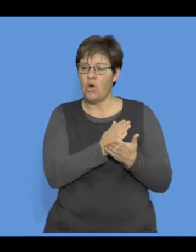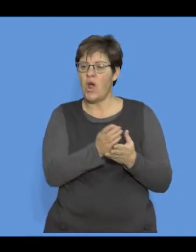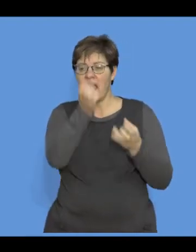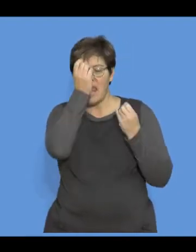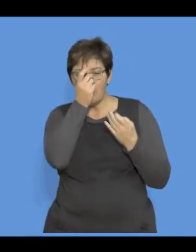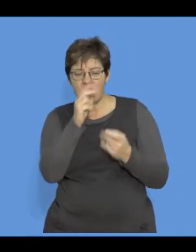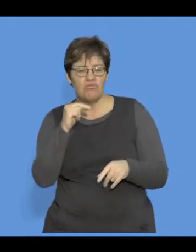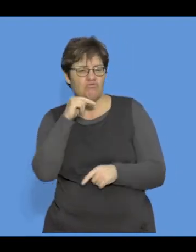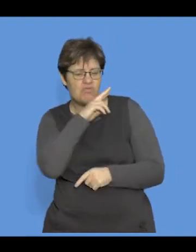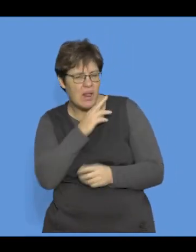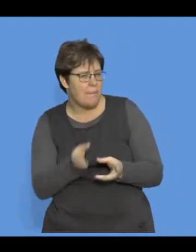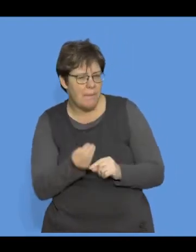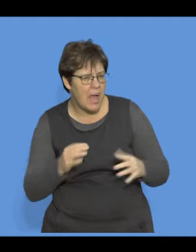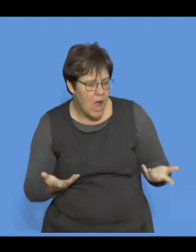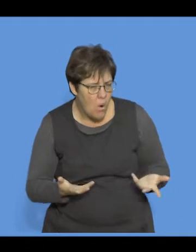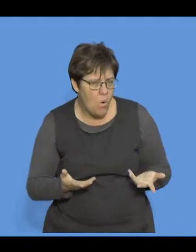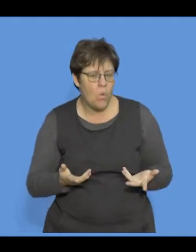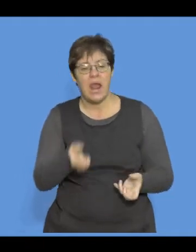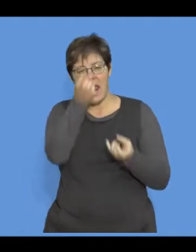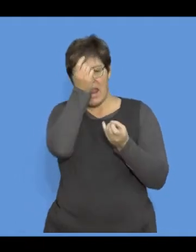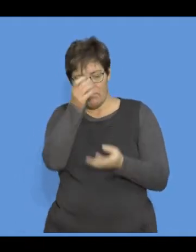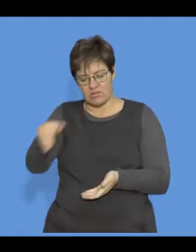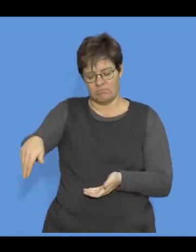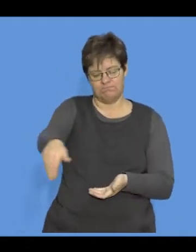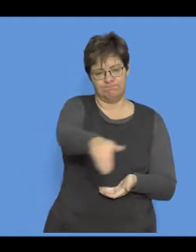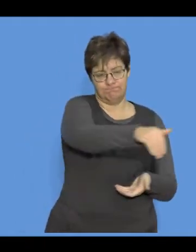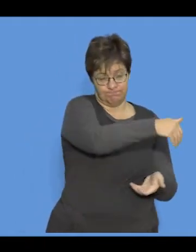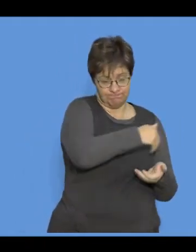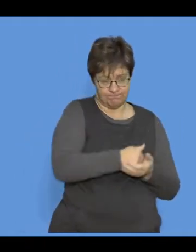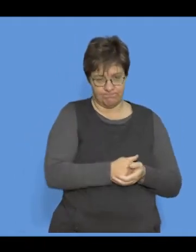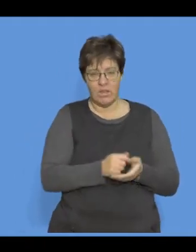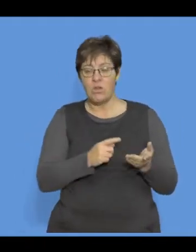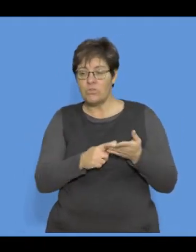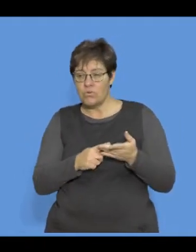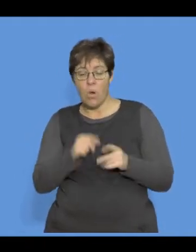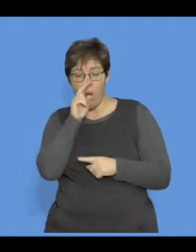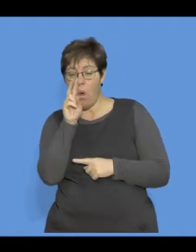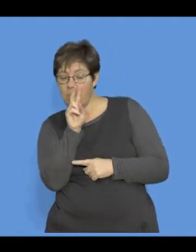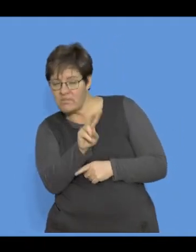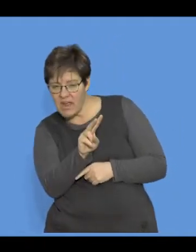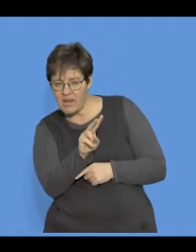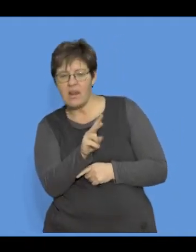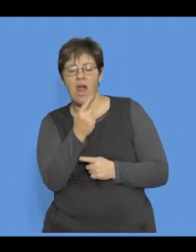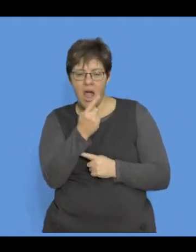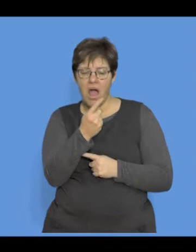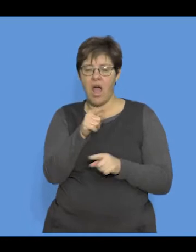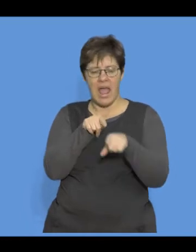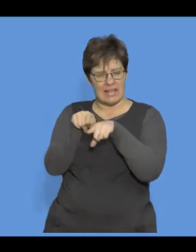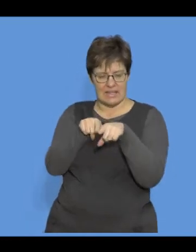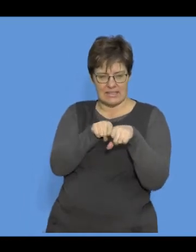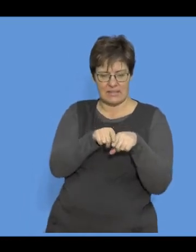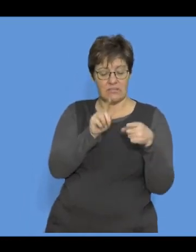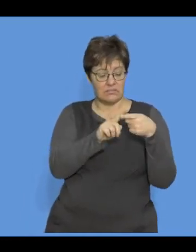data. That's mainly through observation and experiment, and then we analyze or we organize the